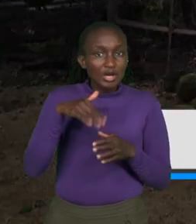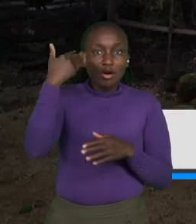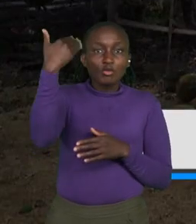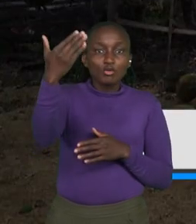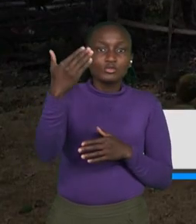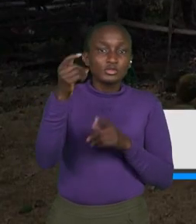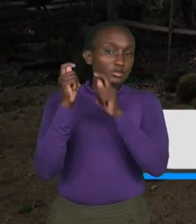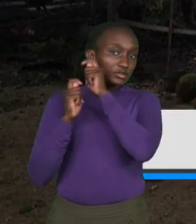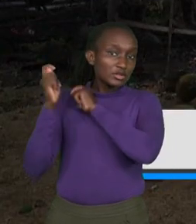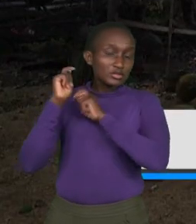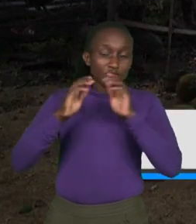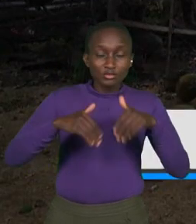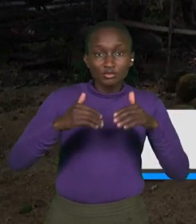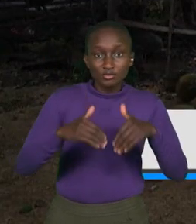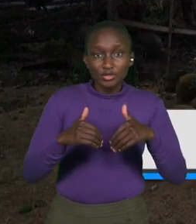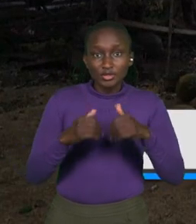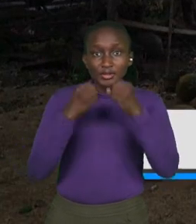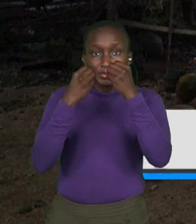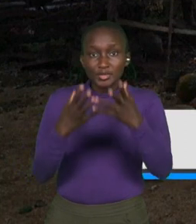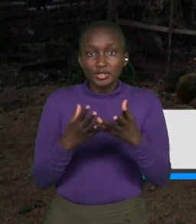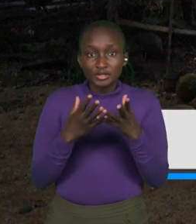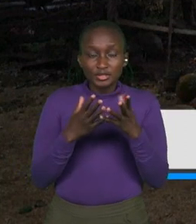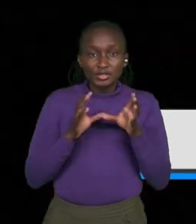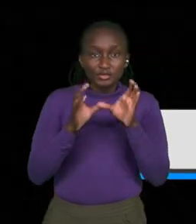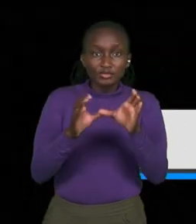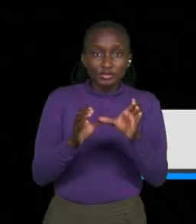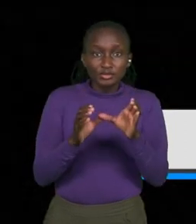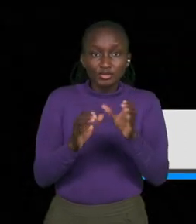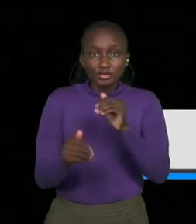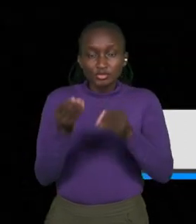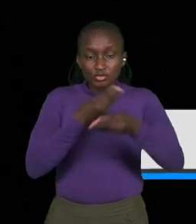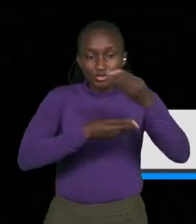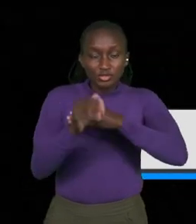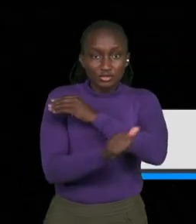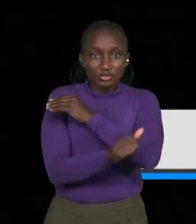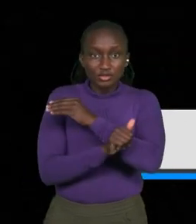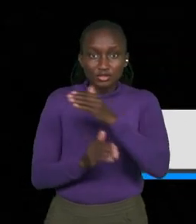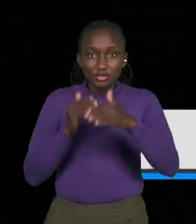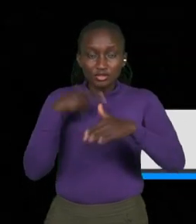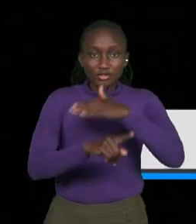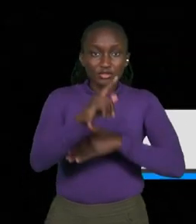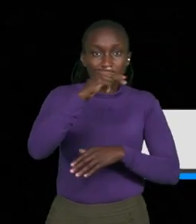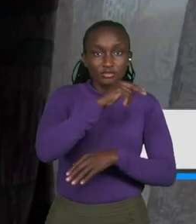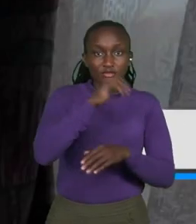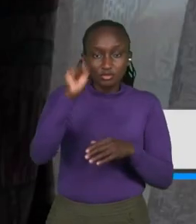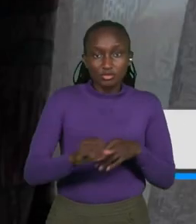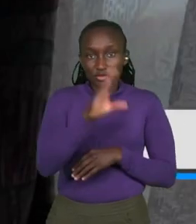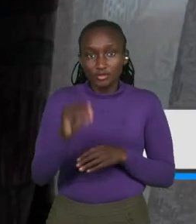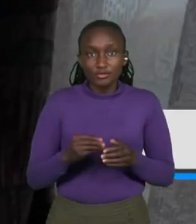been traditionally cultivated, many are still forced to smuggle it across the border into South Africa.